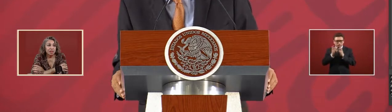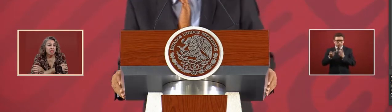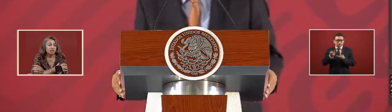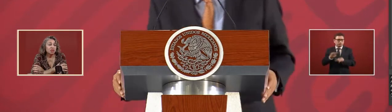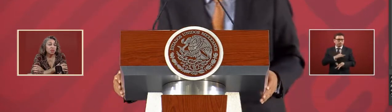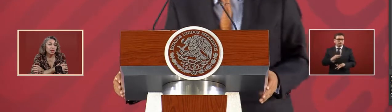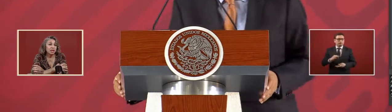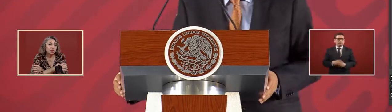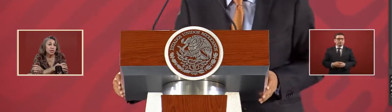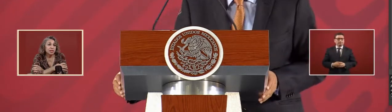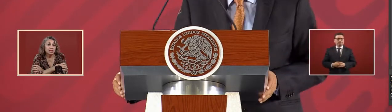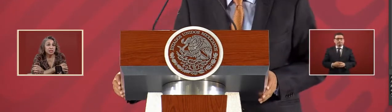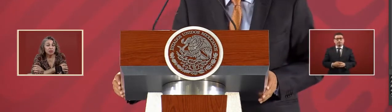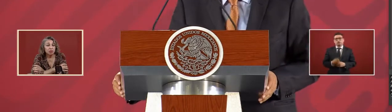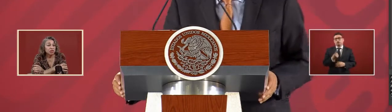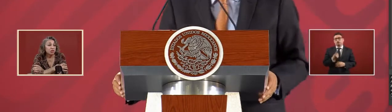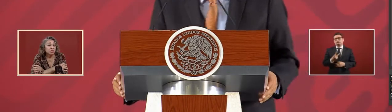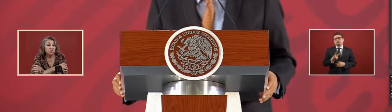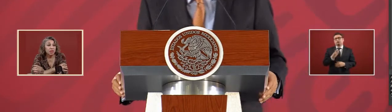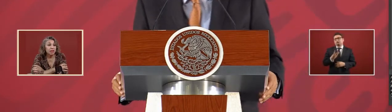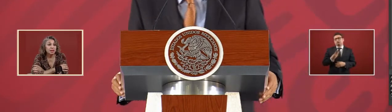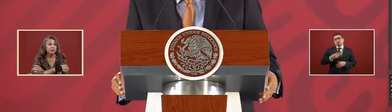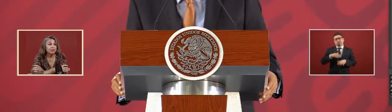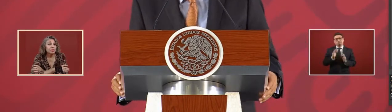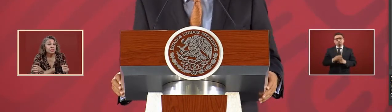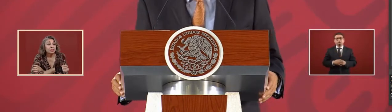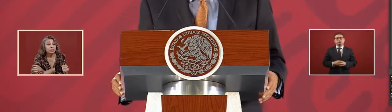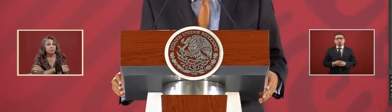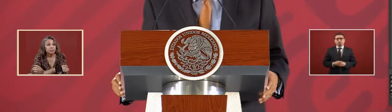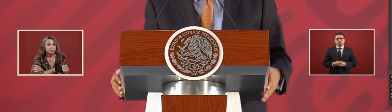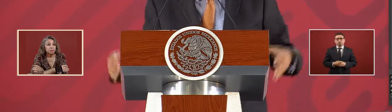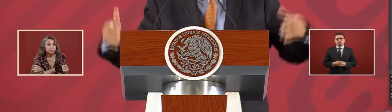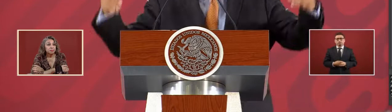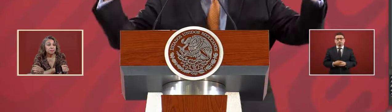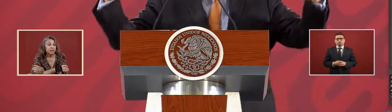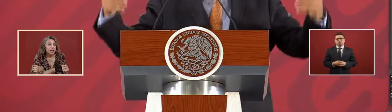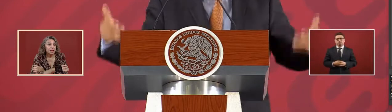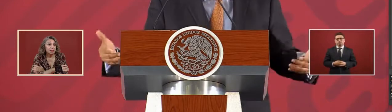that they could do an inquest or two or three